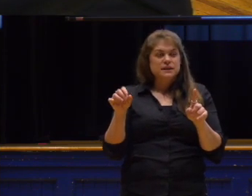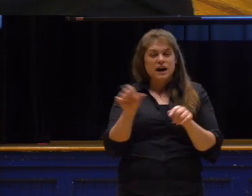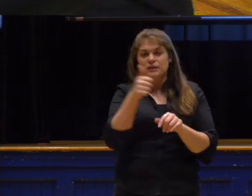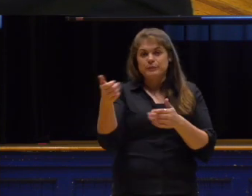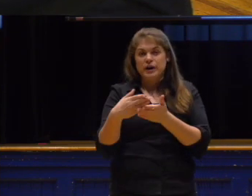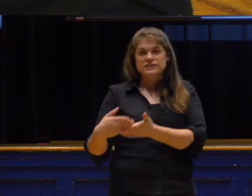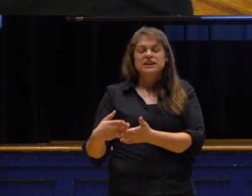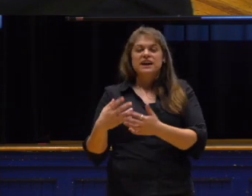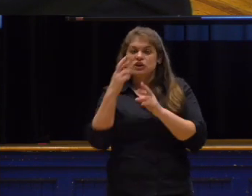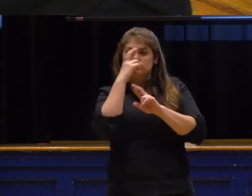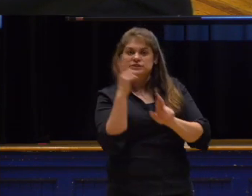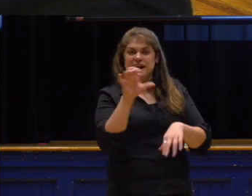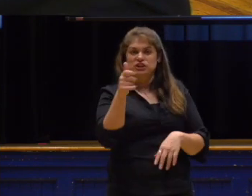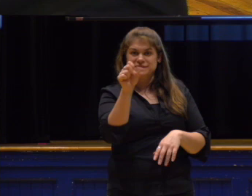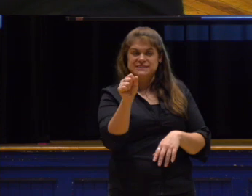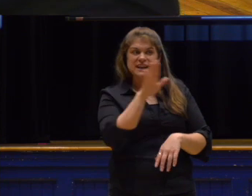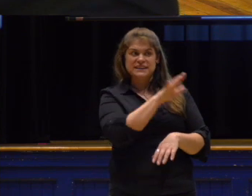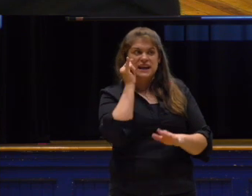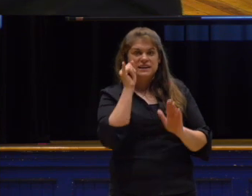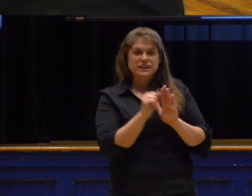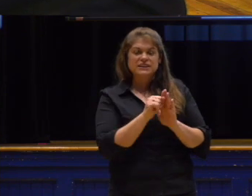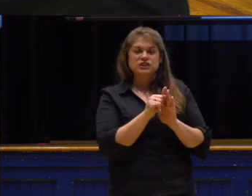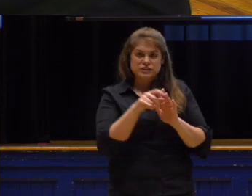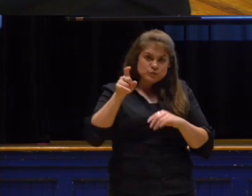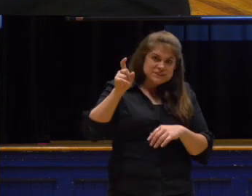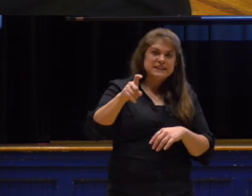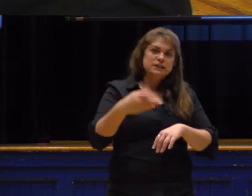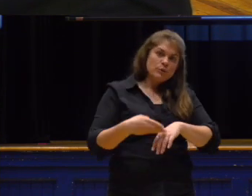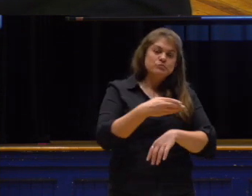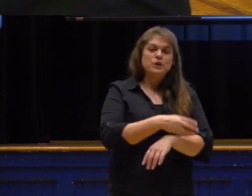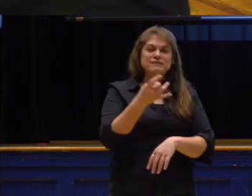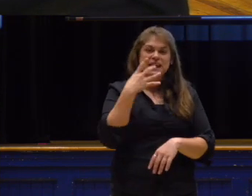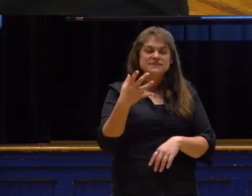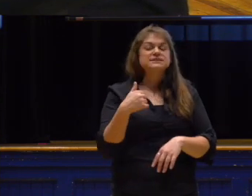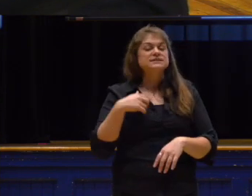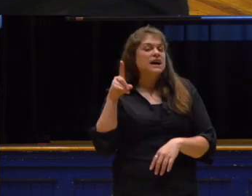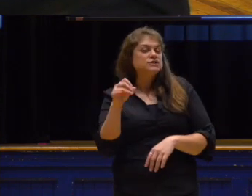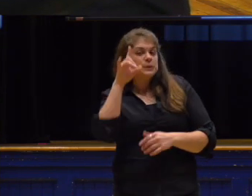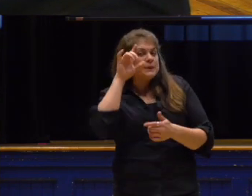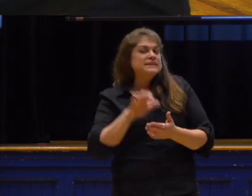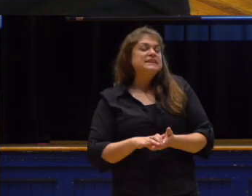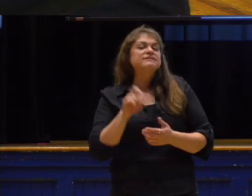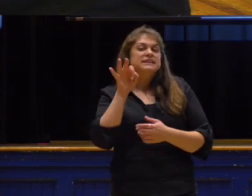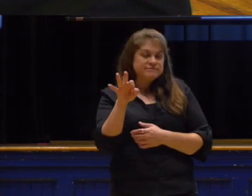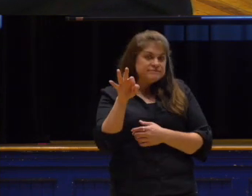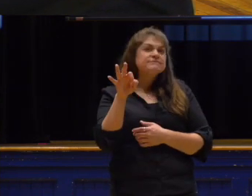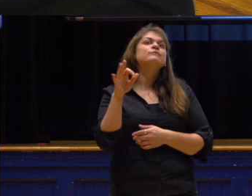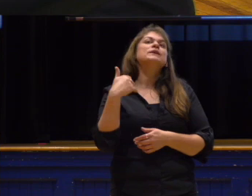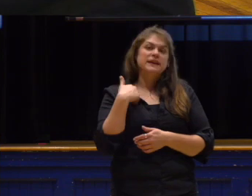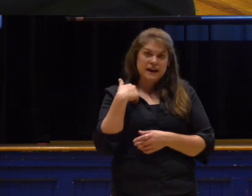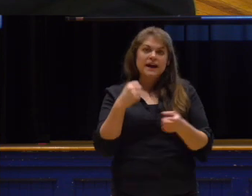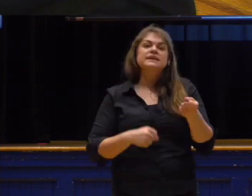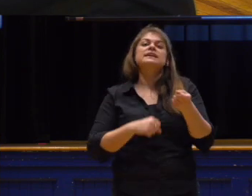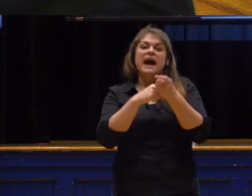respect to Chris Signoli and his identification of the need for improved lighting, I do believe that if